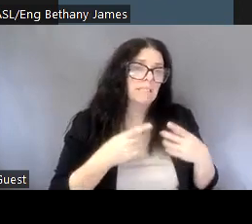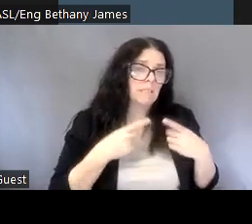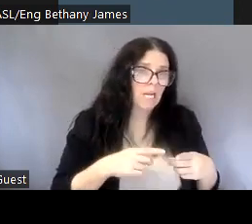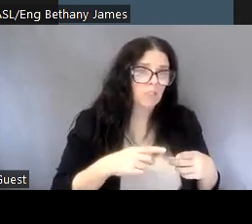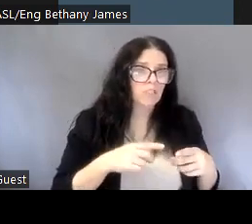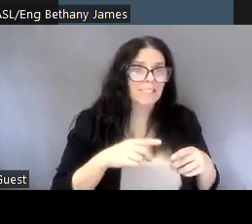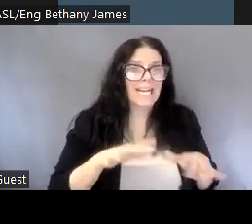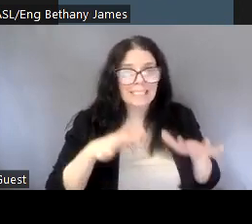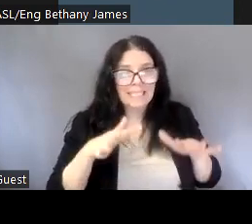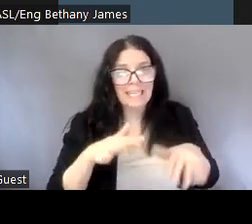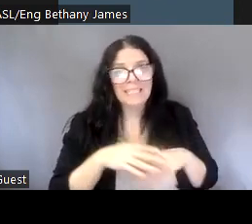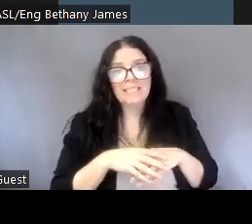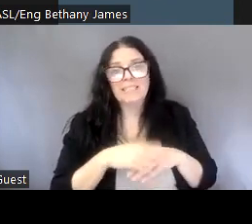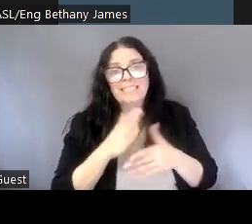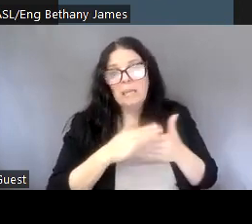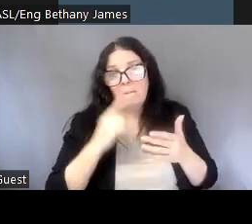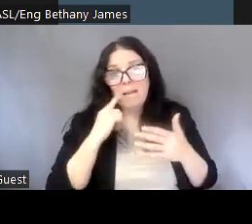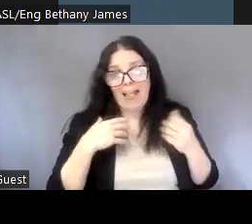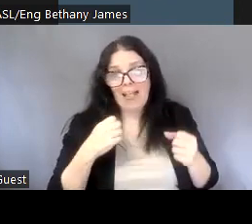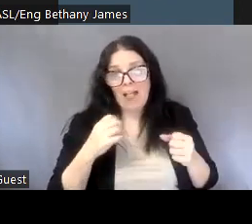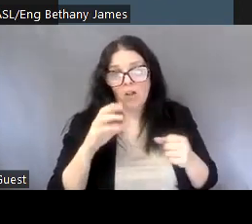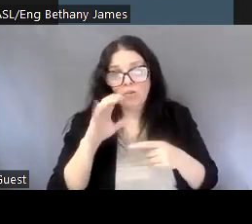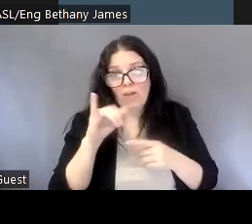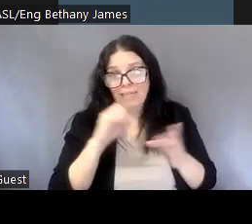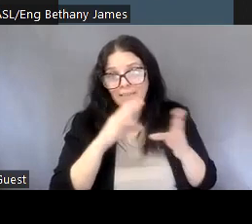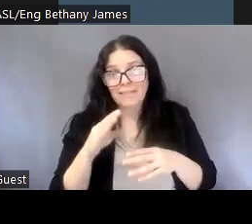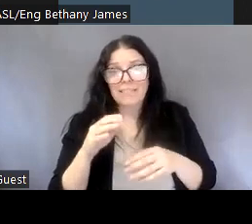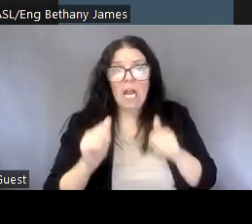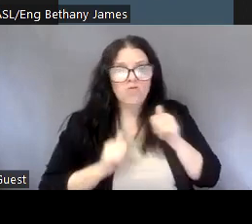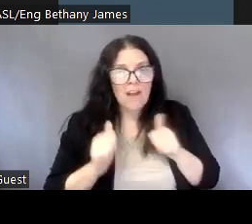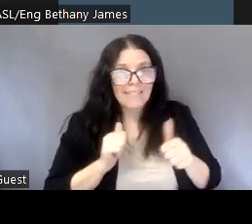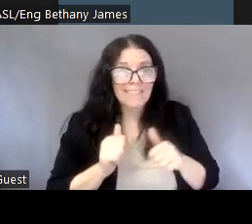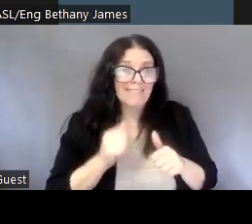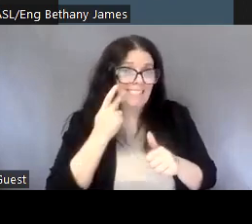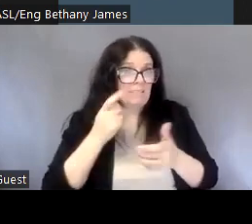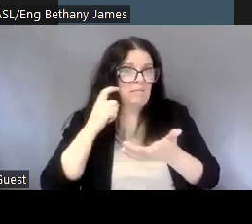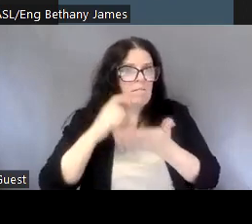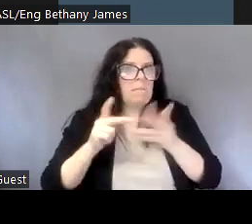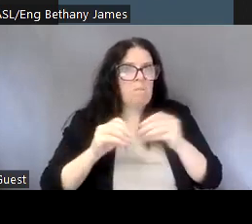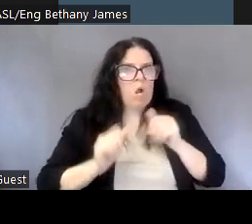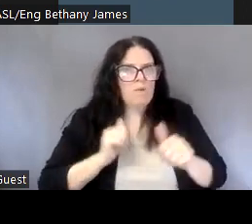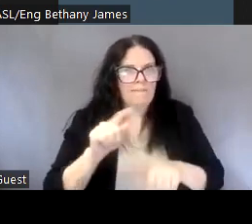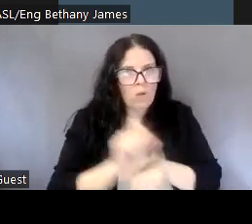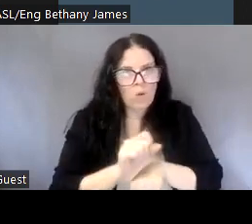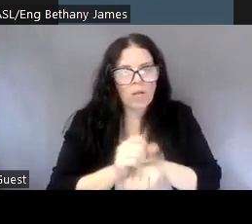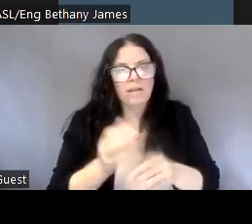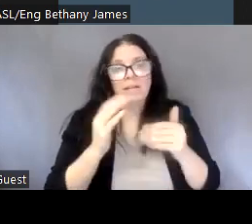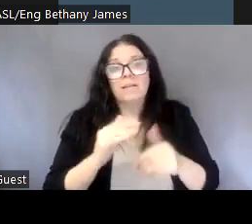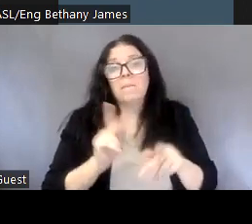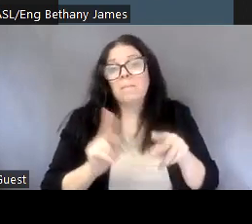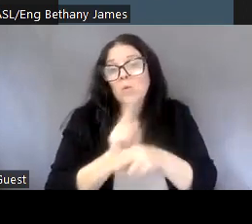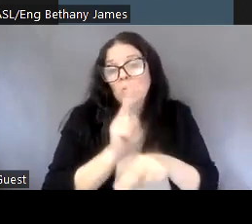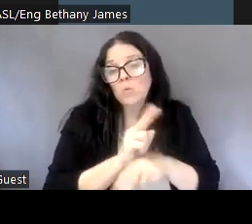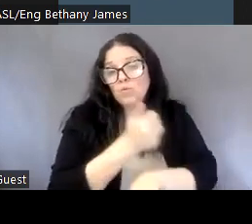of the mental health crisis, aggressive behaviors is increasing at work, as I said. Substance use is increasing. A